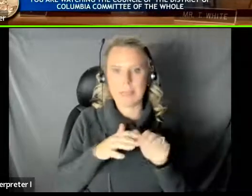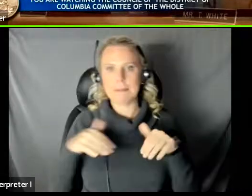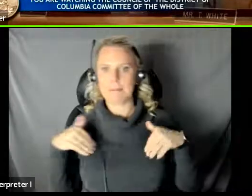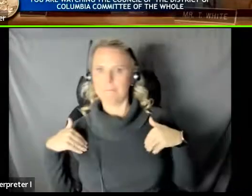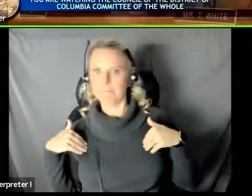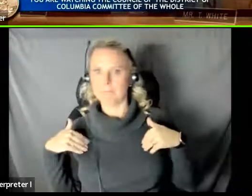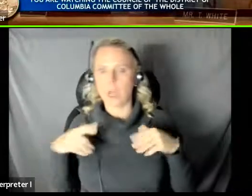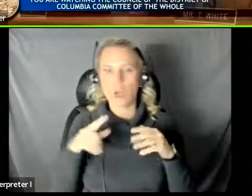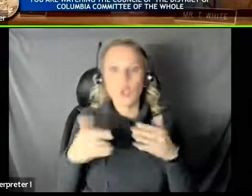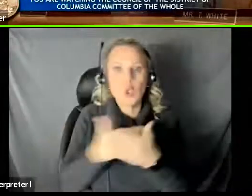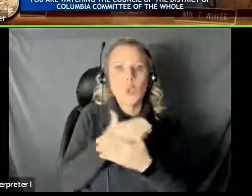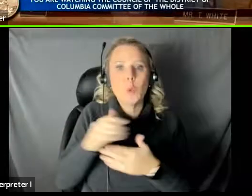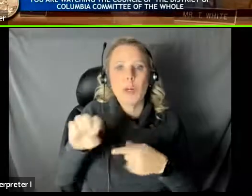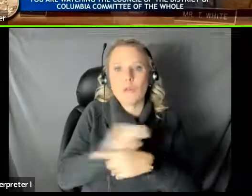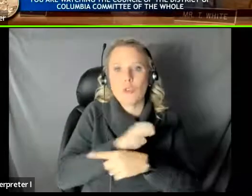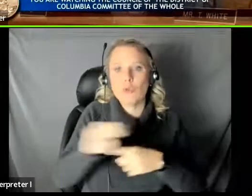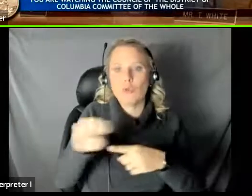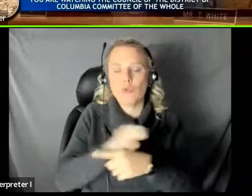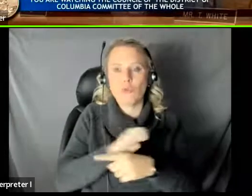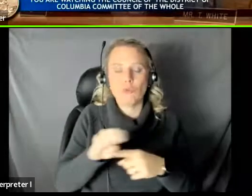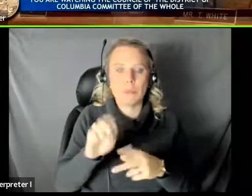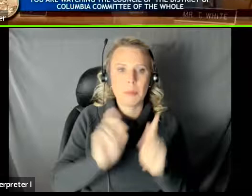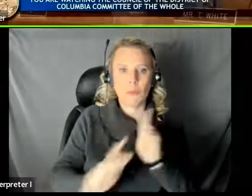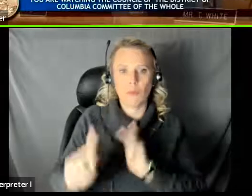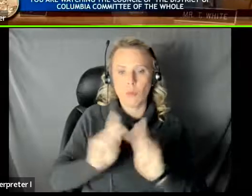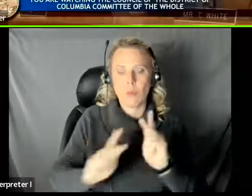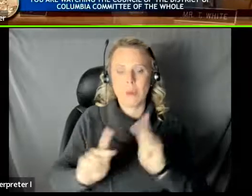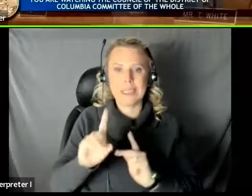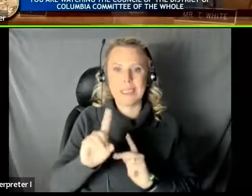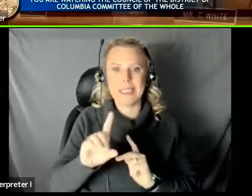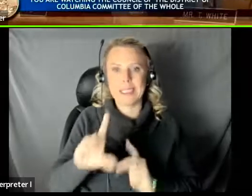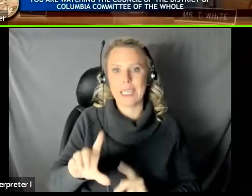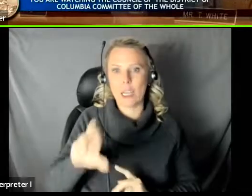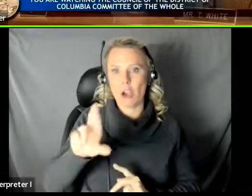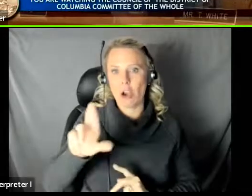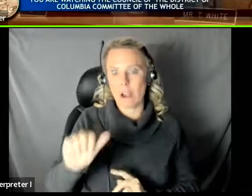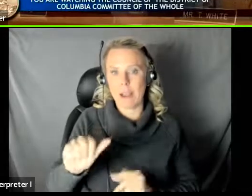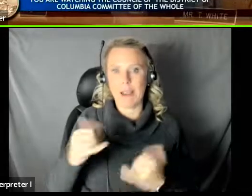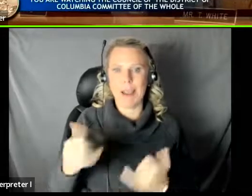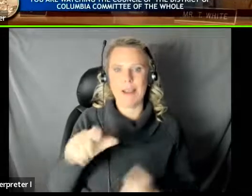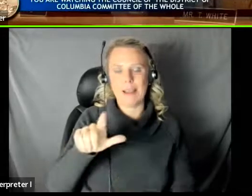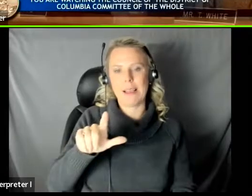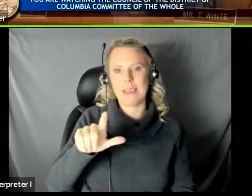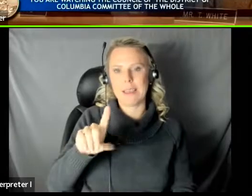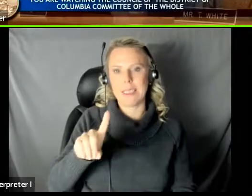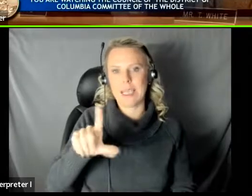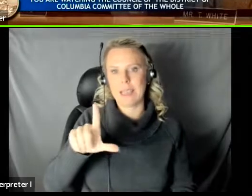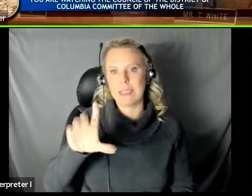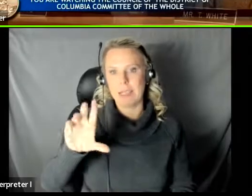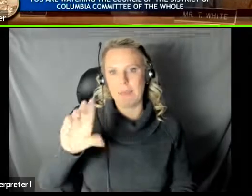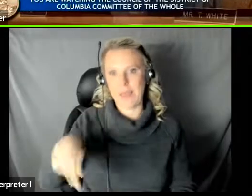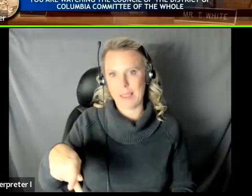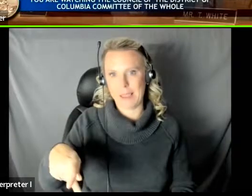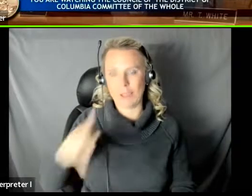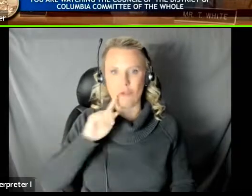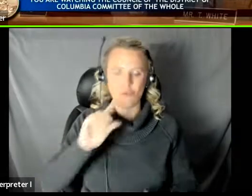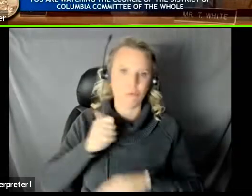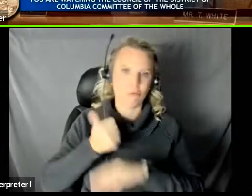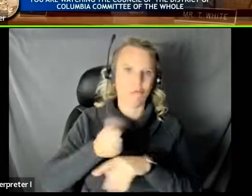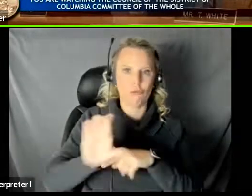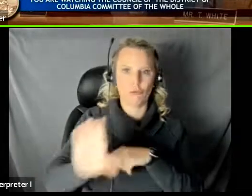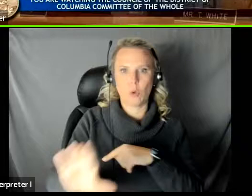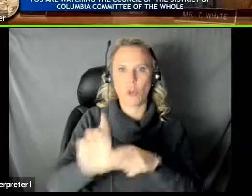aspiring entrepreneurs and make it difficult for DCRA, now DLCP, to enforce the law. There are currently